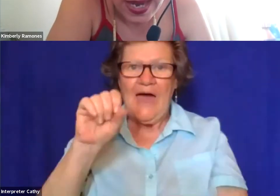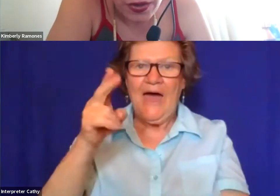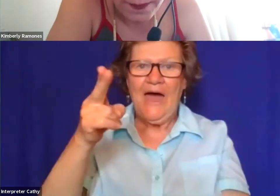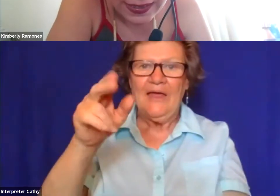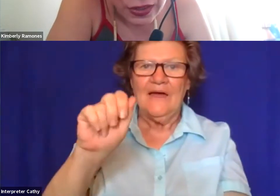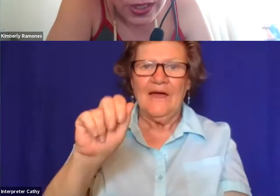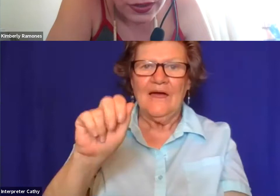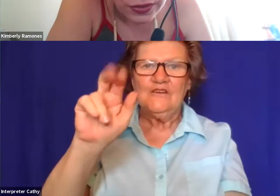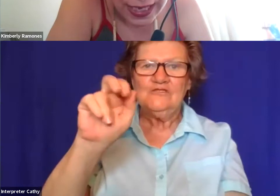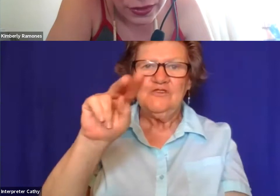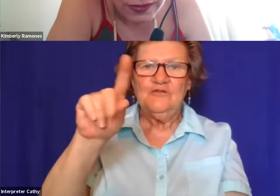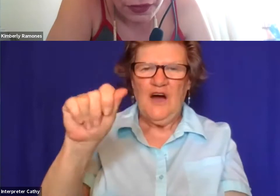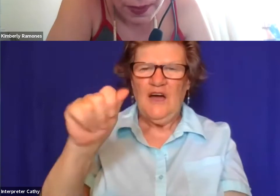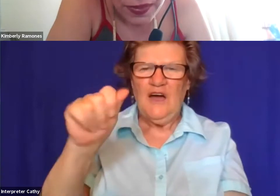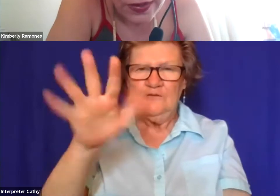well.